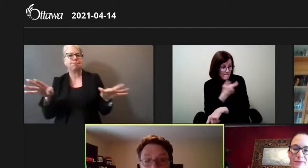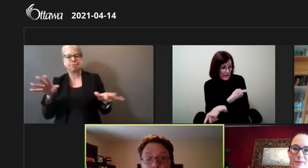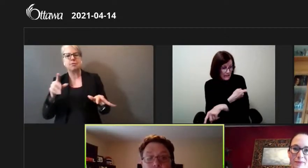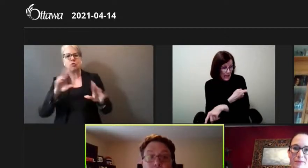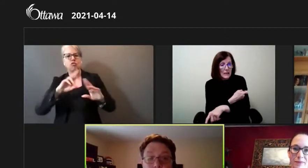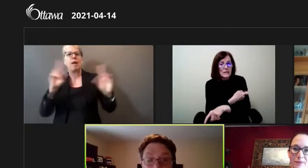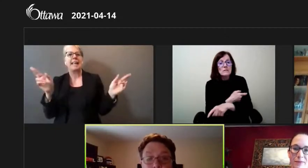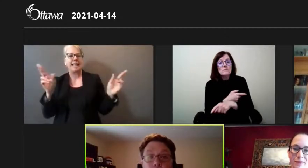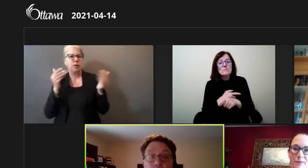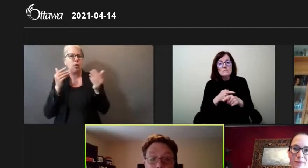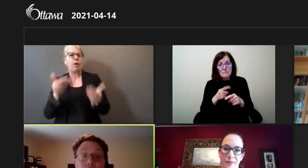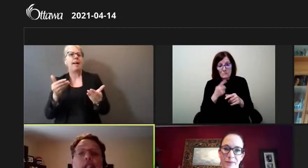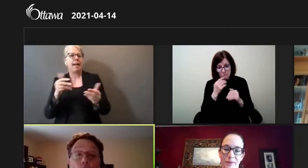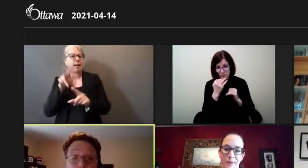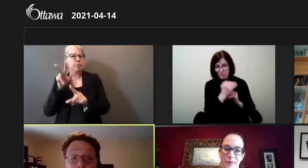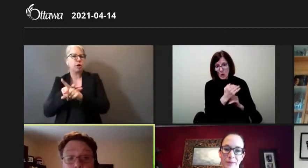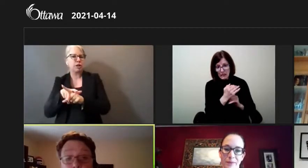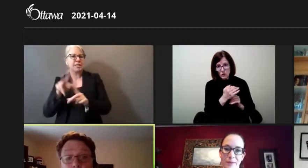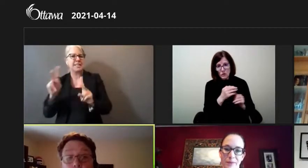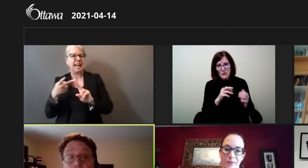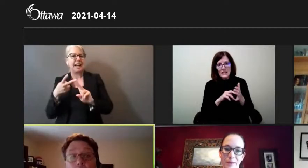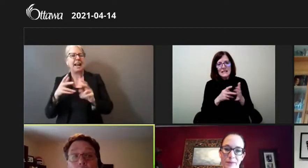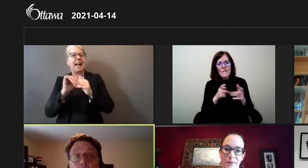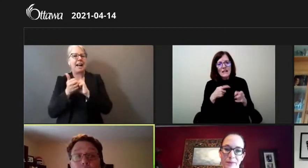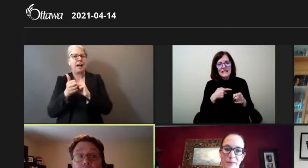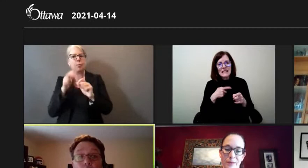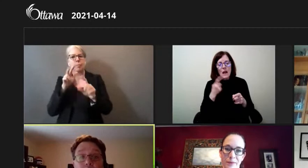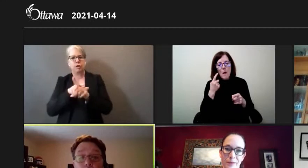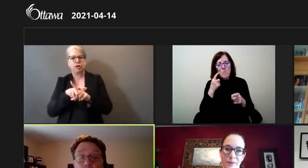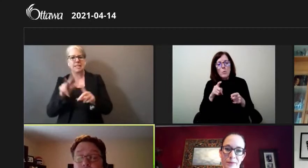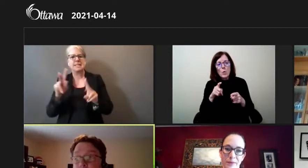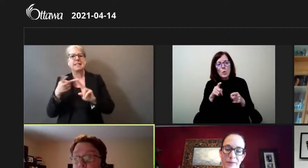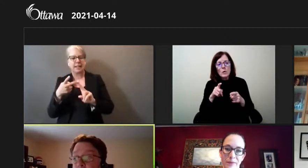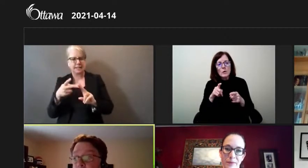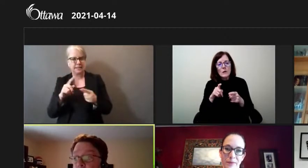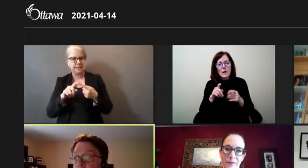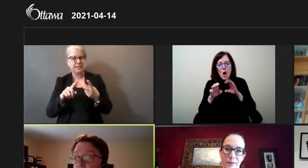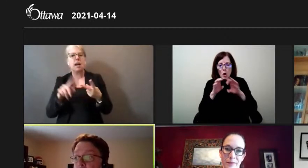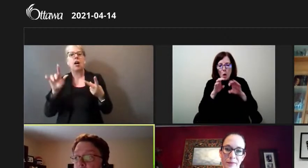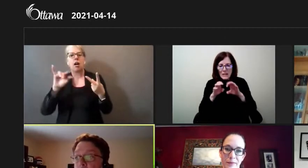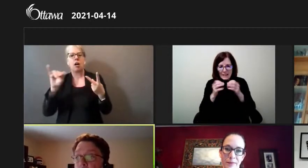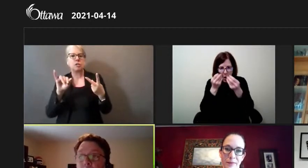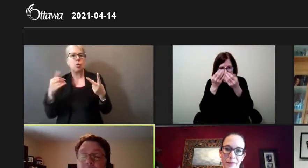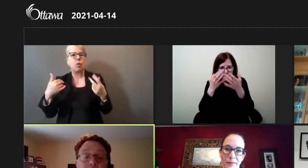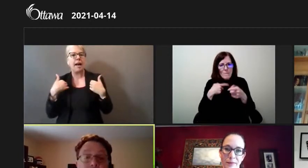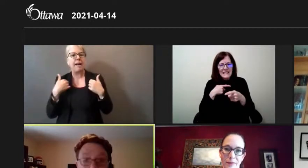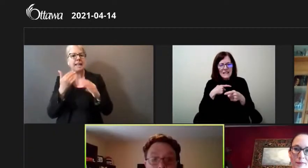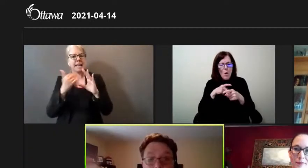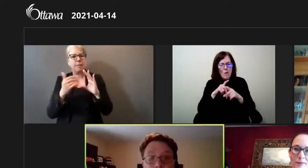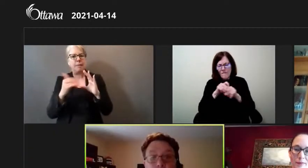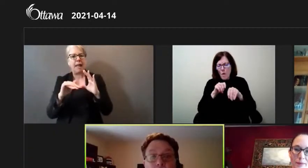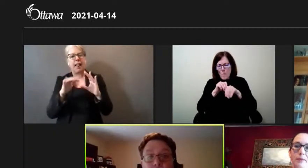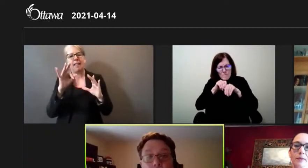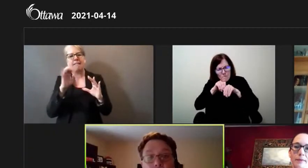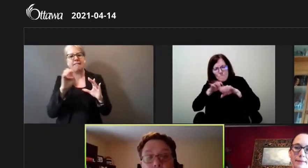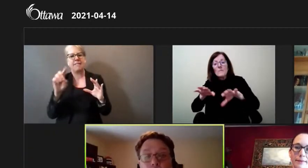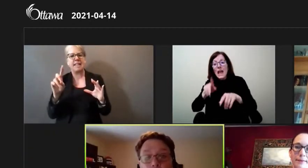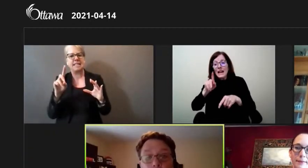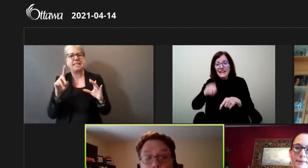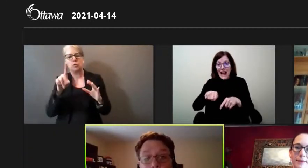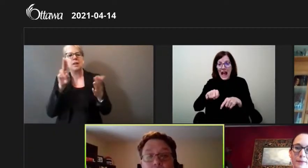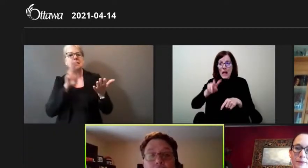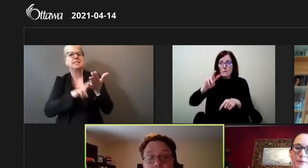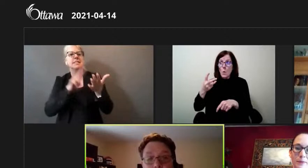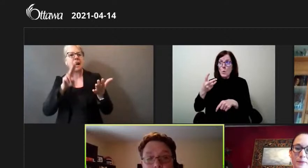you for your second dose, and this is what you do. There's also an email feed that you can sign up for